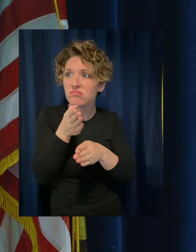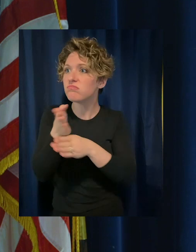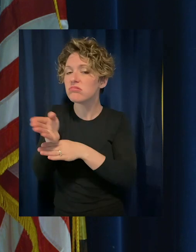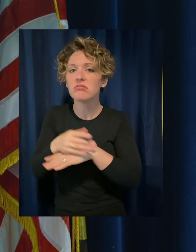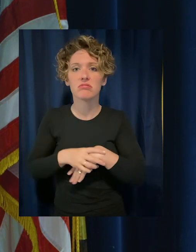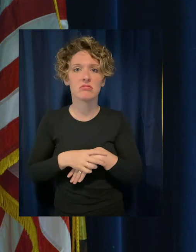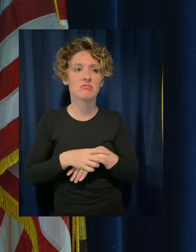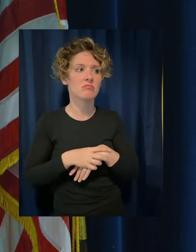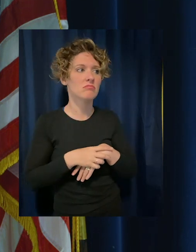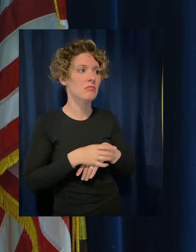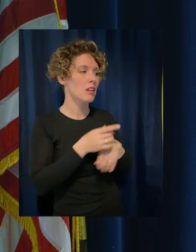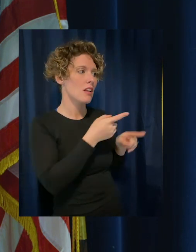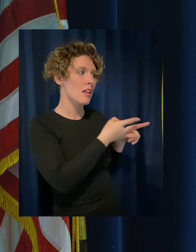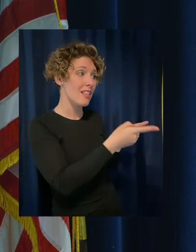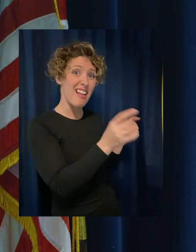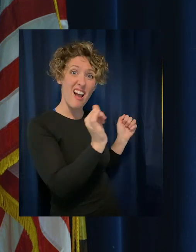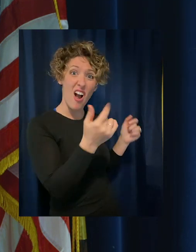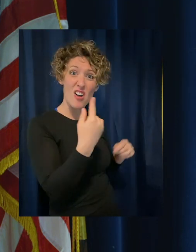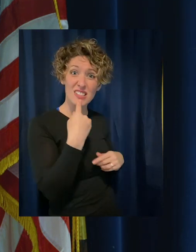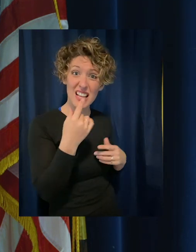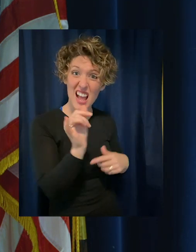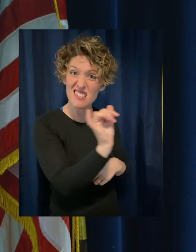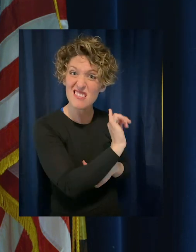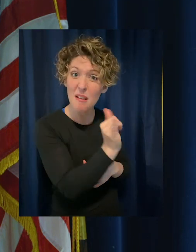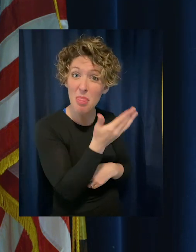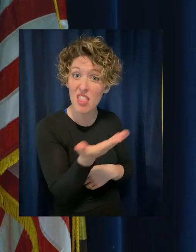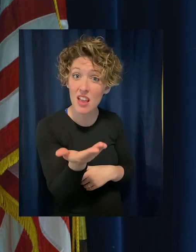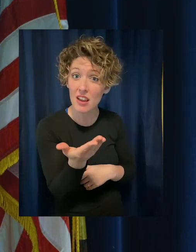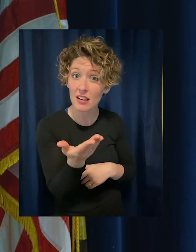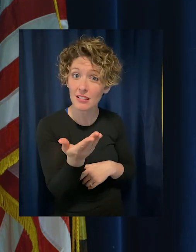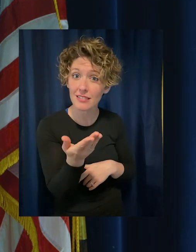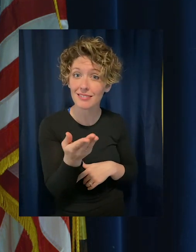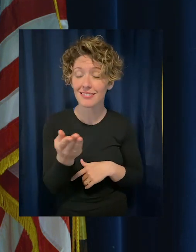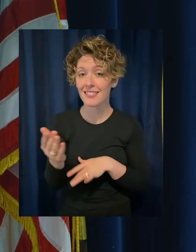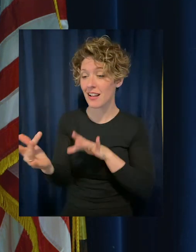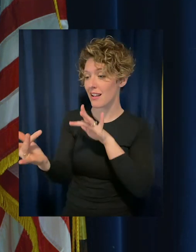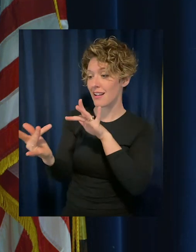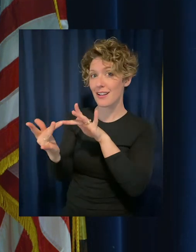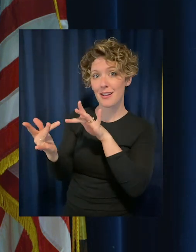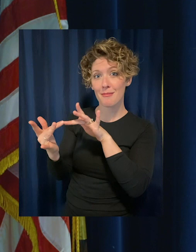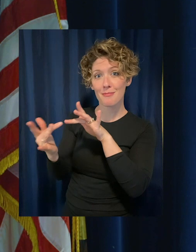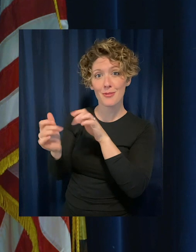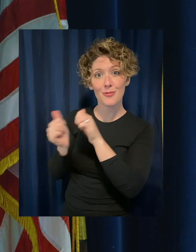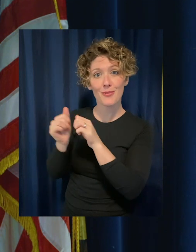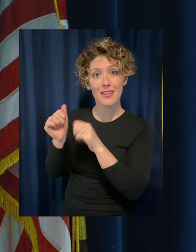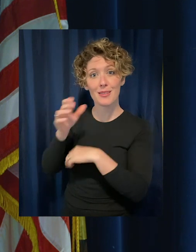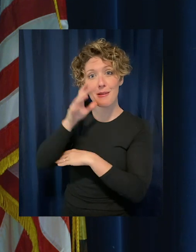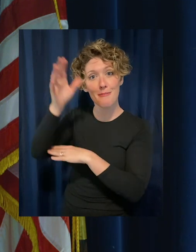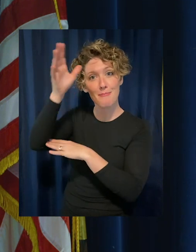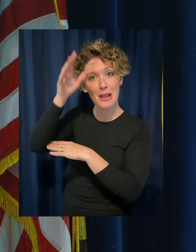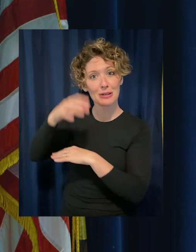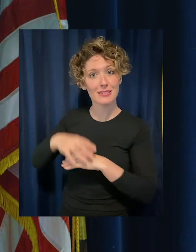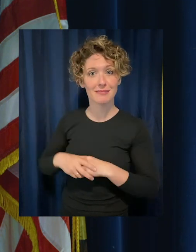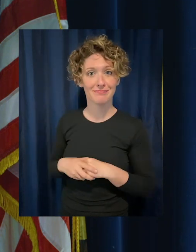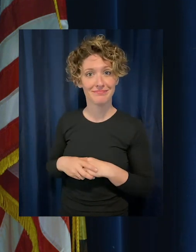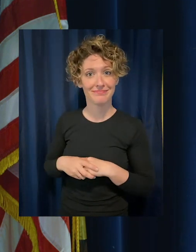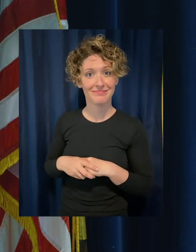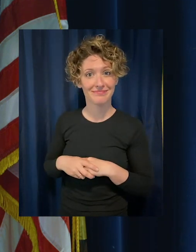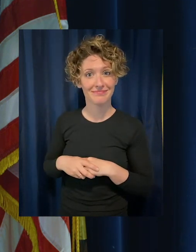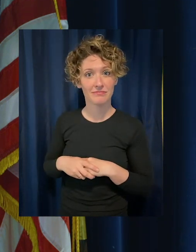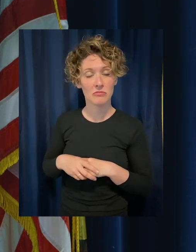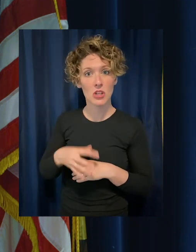parental figures. Soon you will not live in the same house anymore. So make an effort to keep in touch